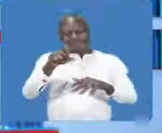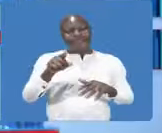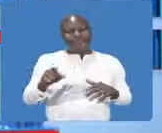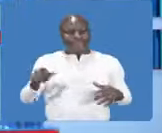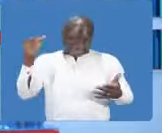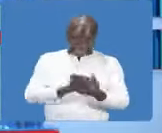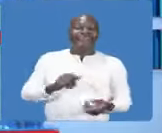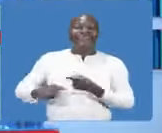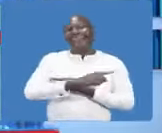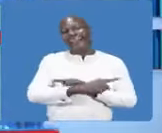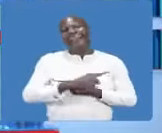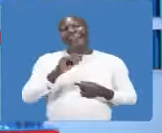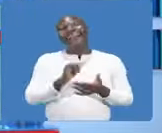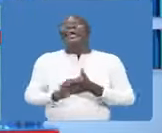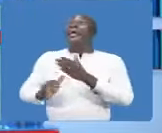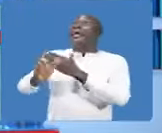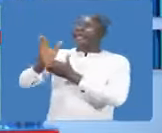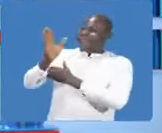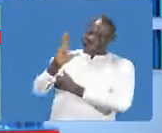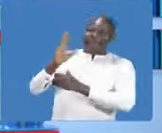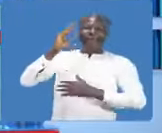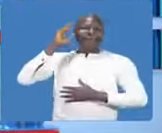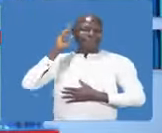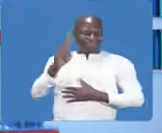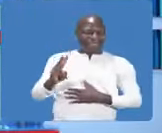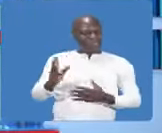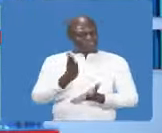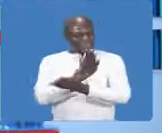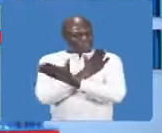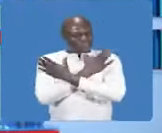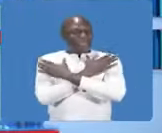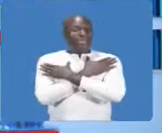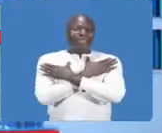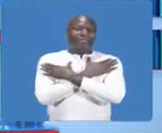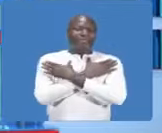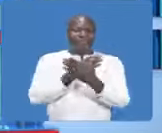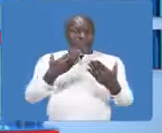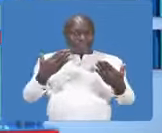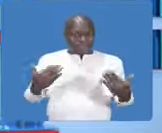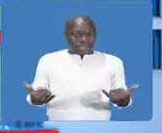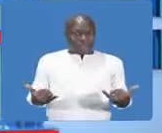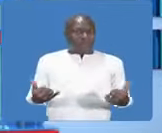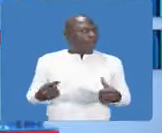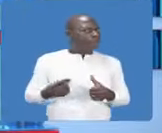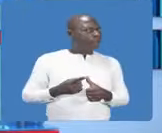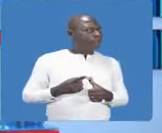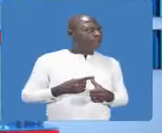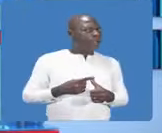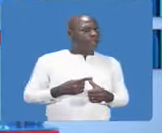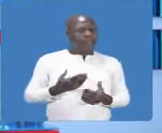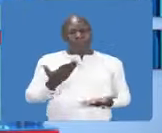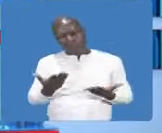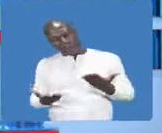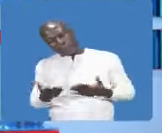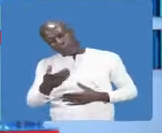then so. Sir, I am a pair. Na kwasiada ebra edika kraa mu no ofre